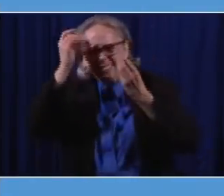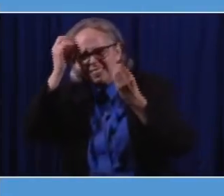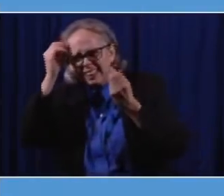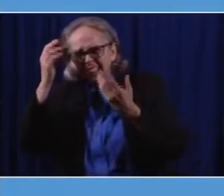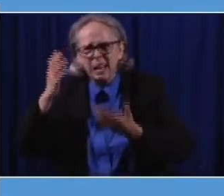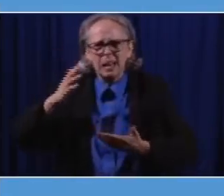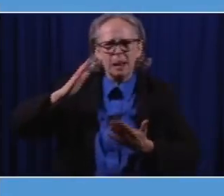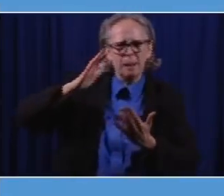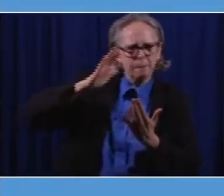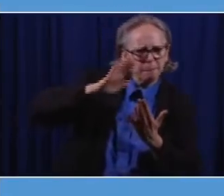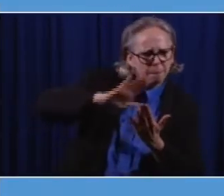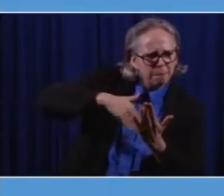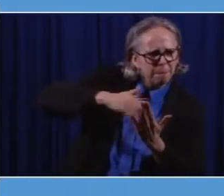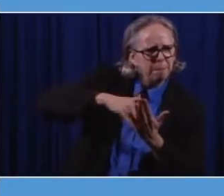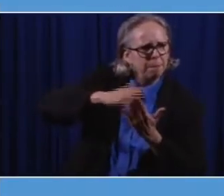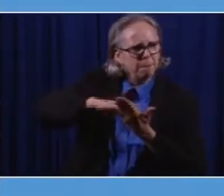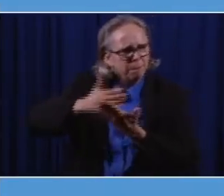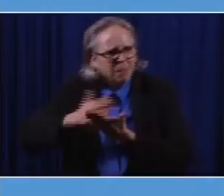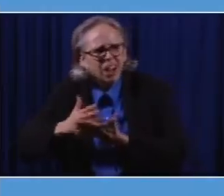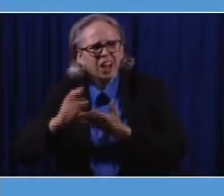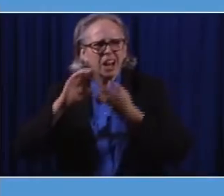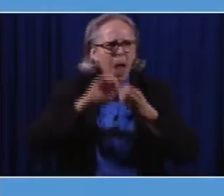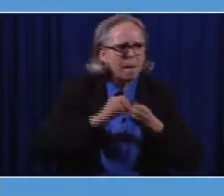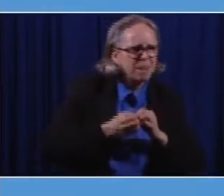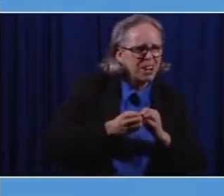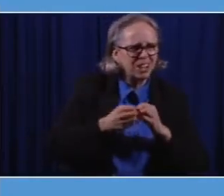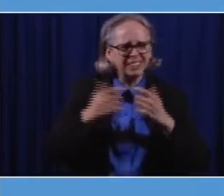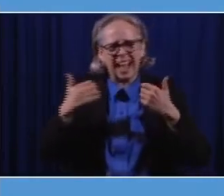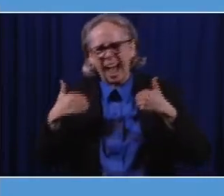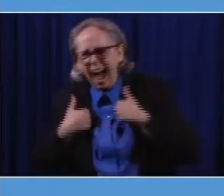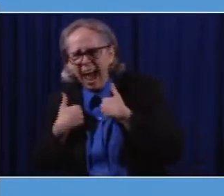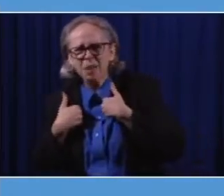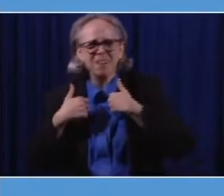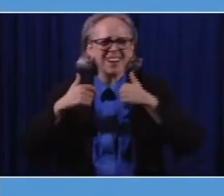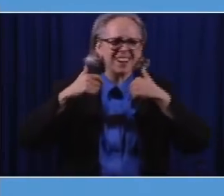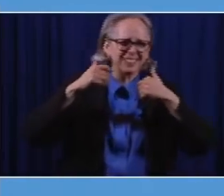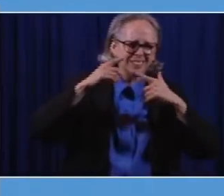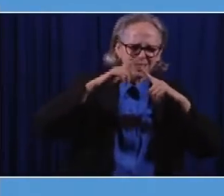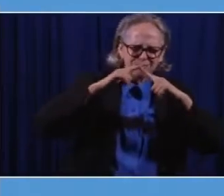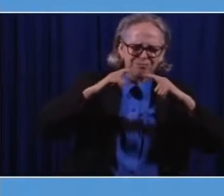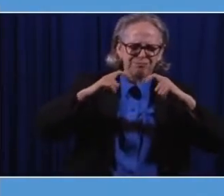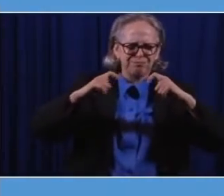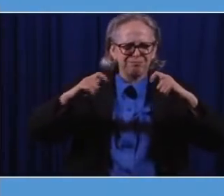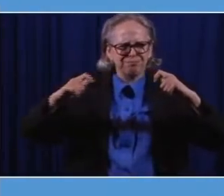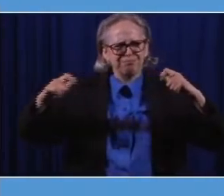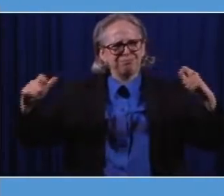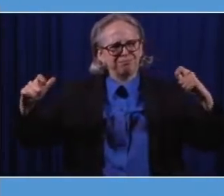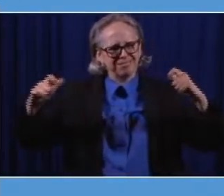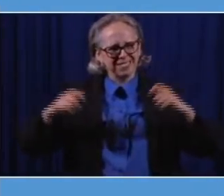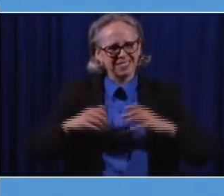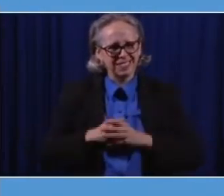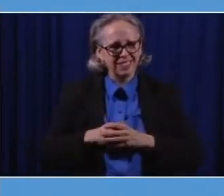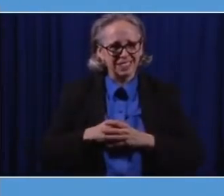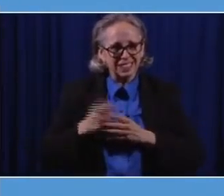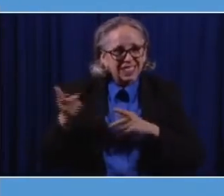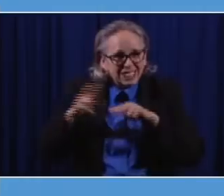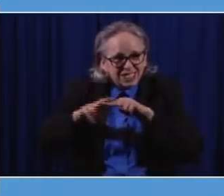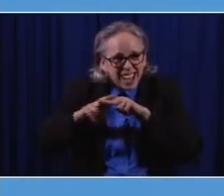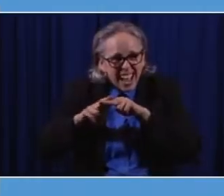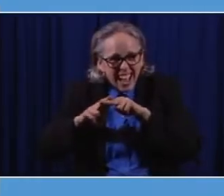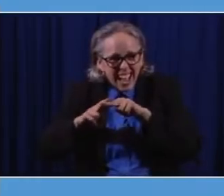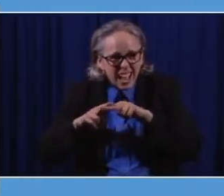about numbers, and about forest animals, all different kinds of trucks and trains. Which one did you